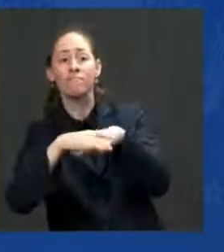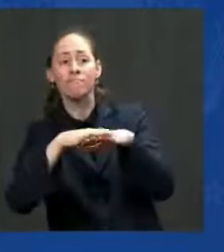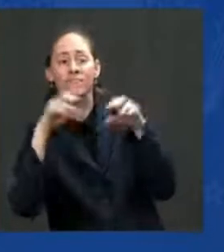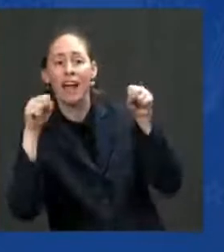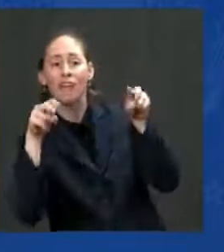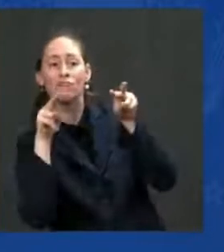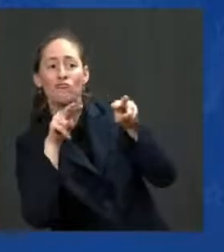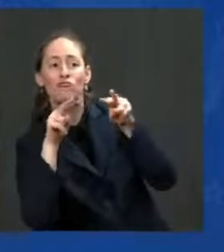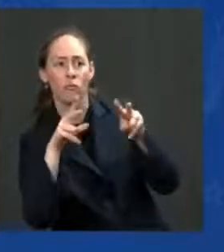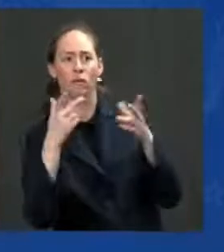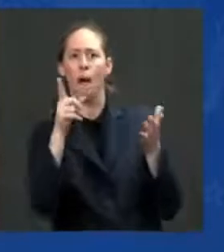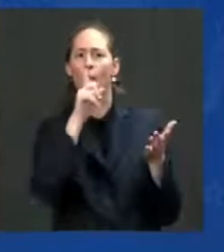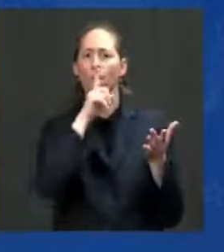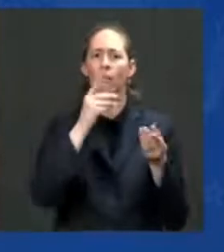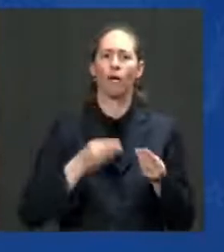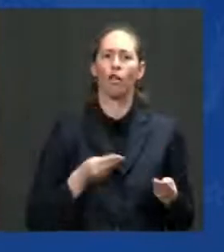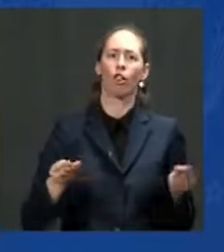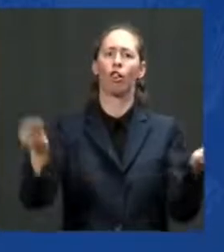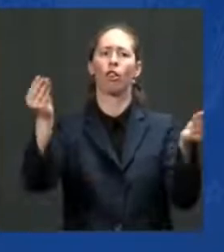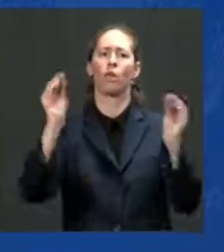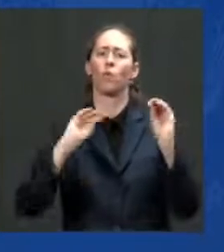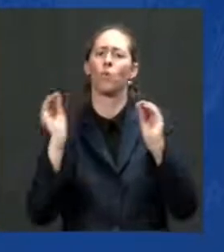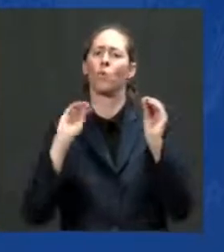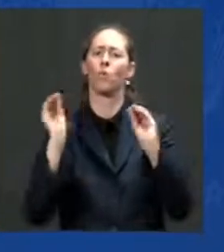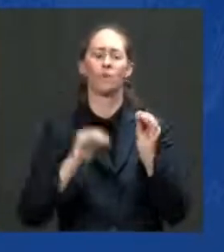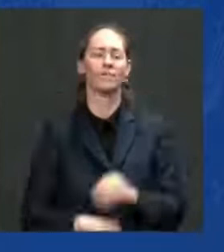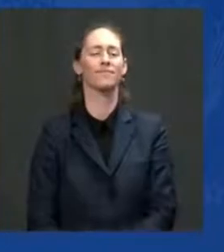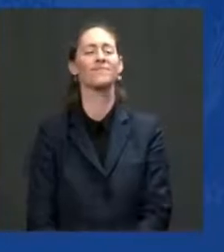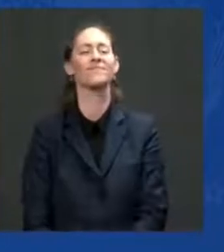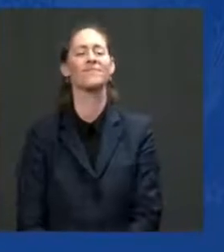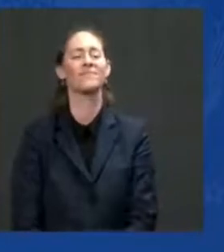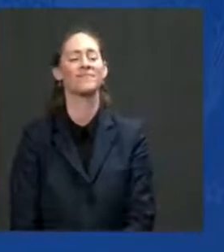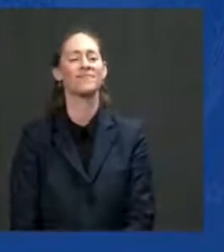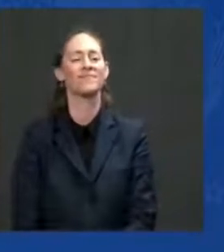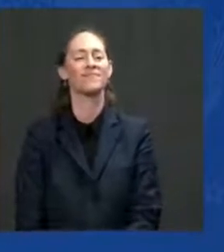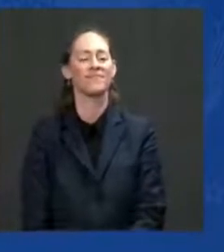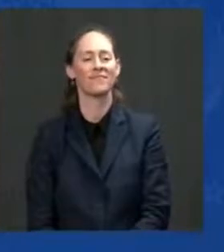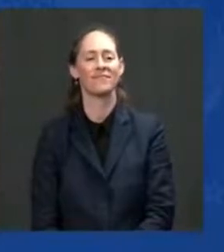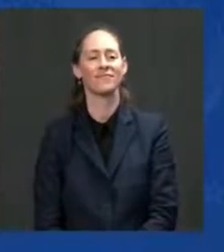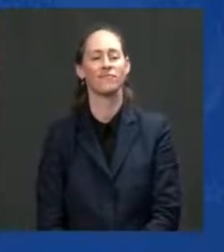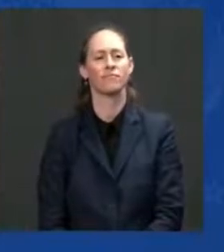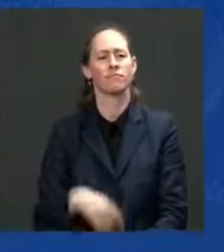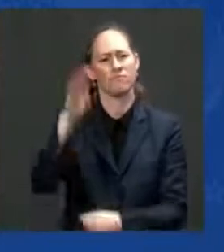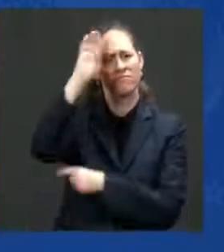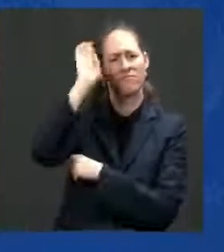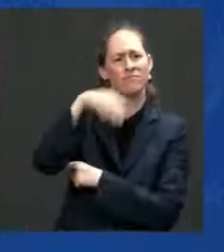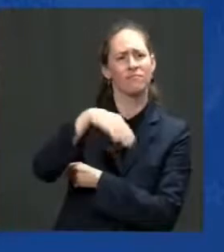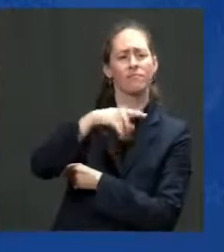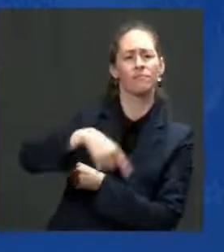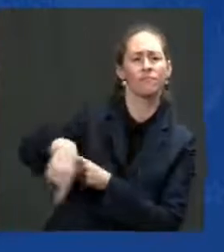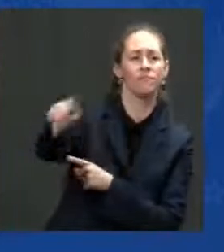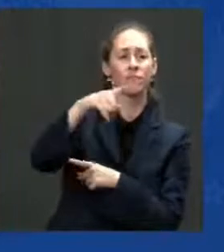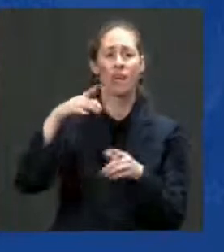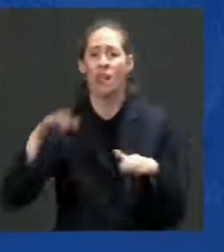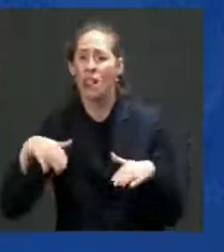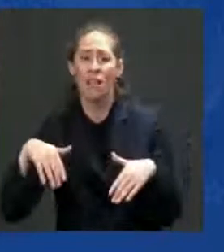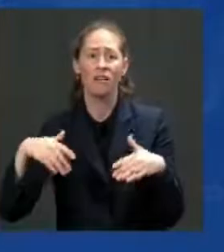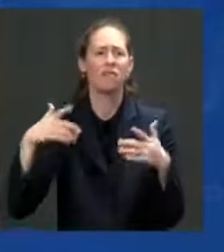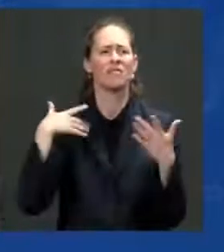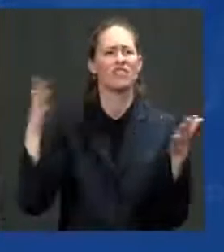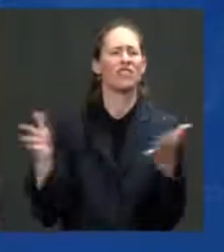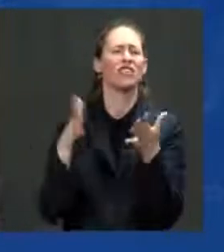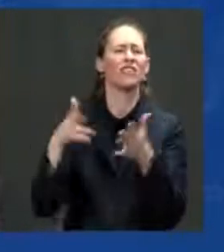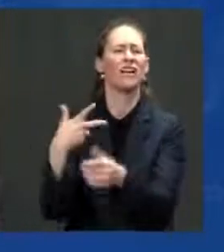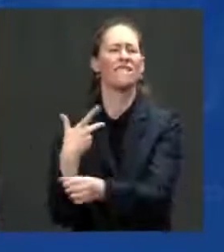healthy and understanding that no one is invincible, even if you are young and you're fit. It's about looking out for those in the frontline workers out